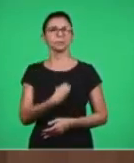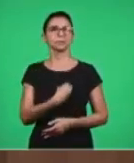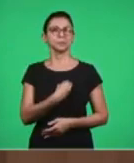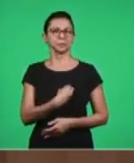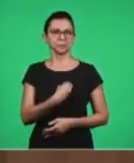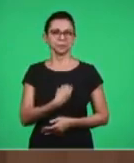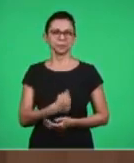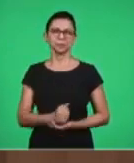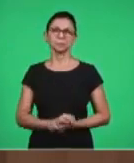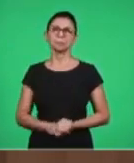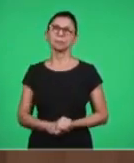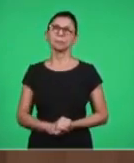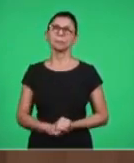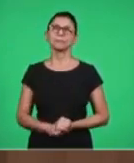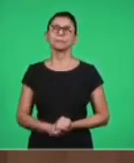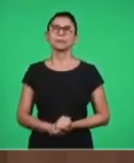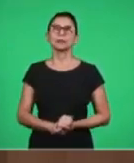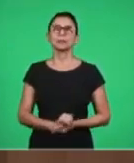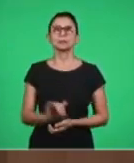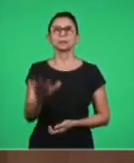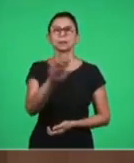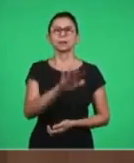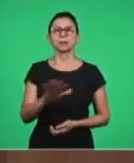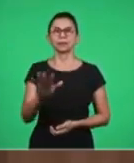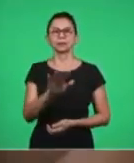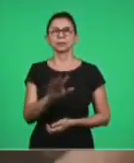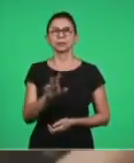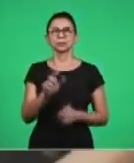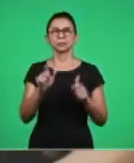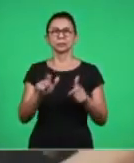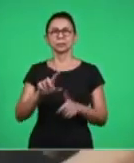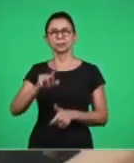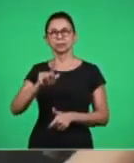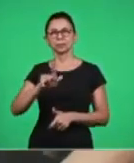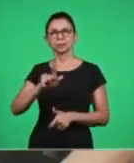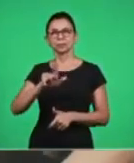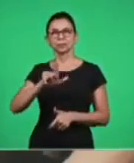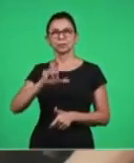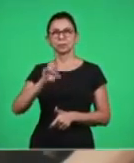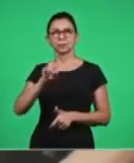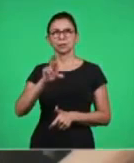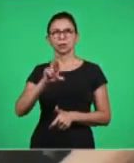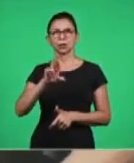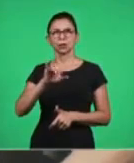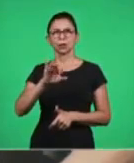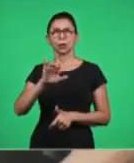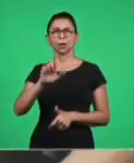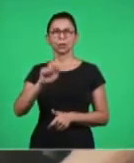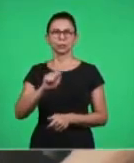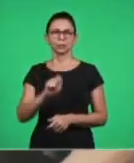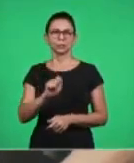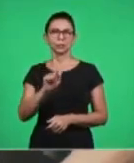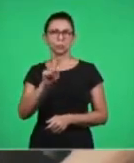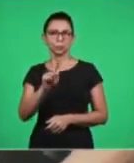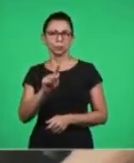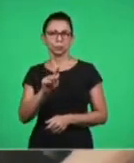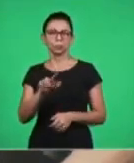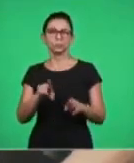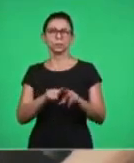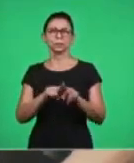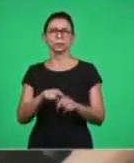We have here to participate with us our brethren from the area of Gloria 2 and Gloria 4. Those are